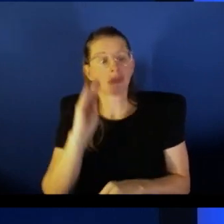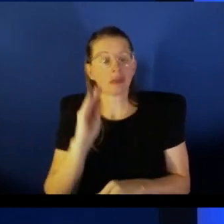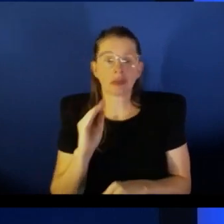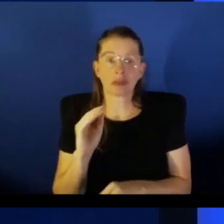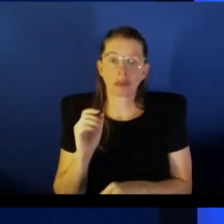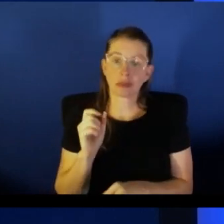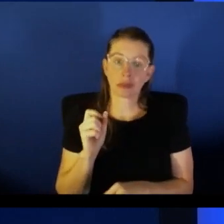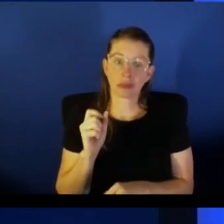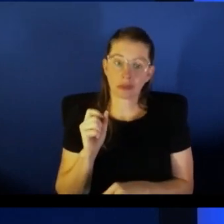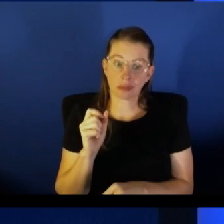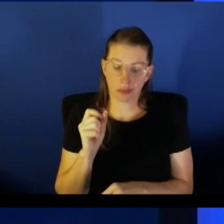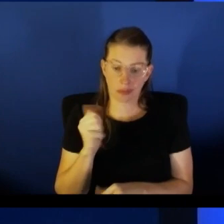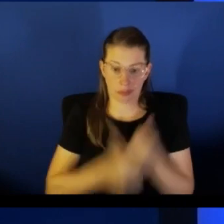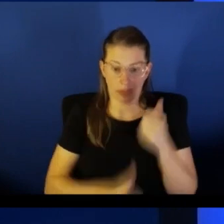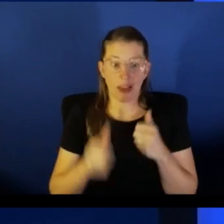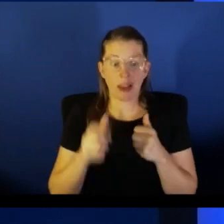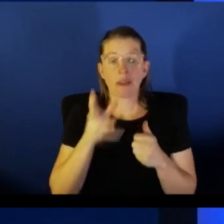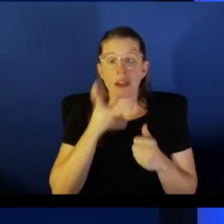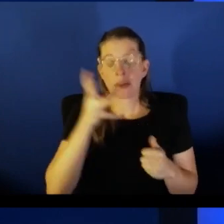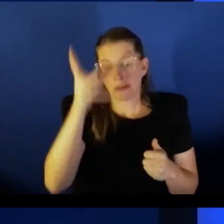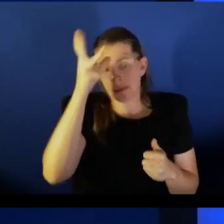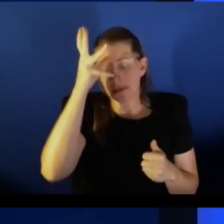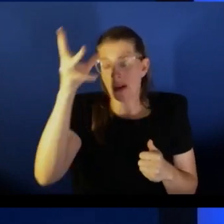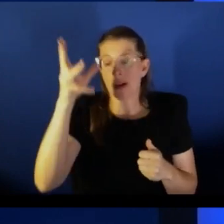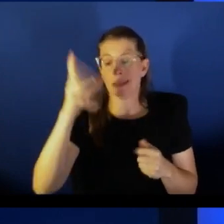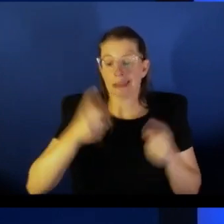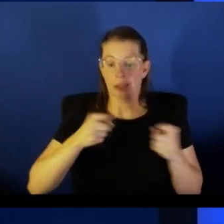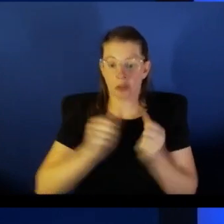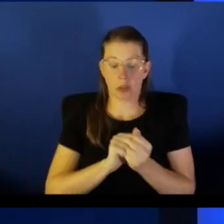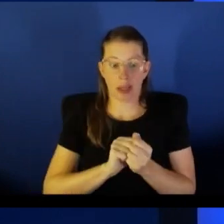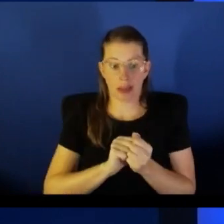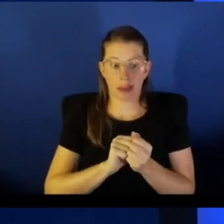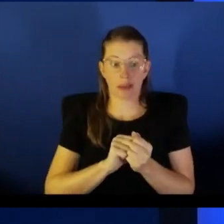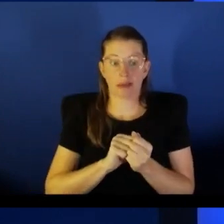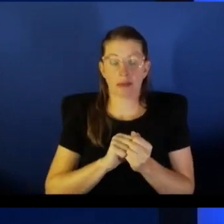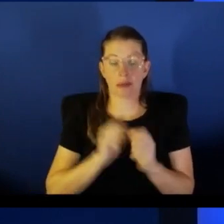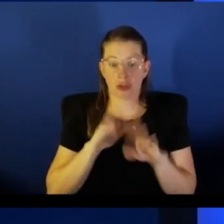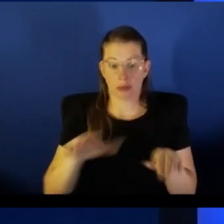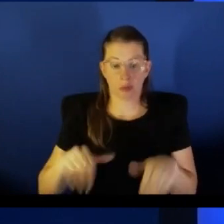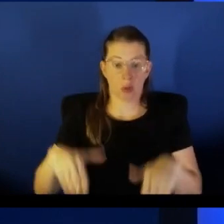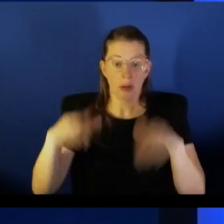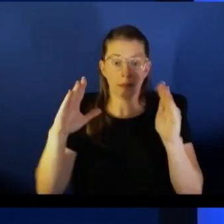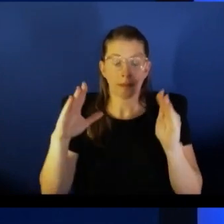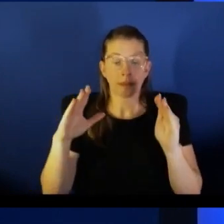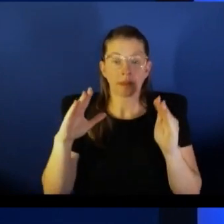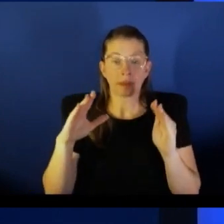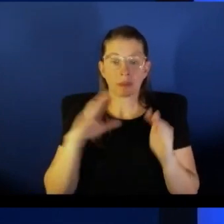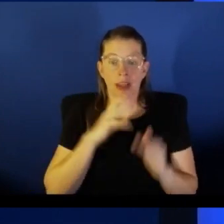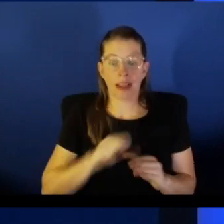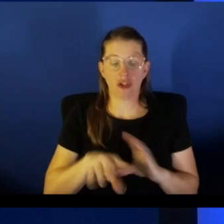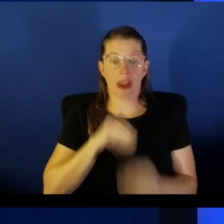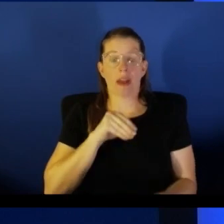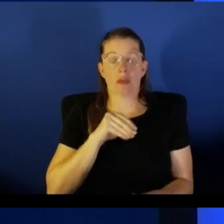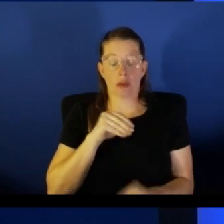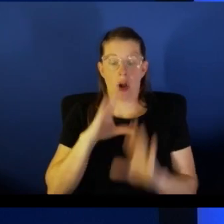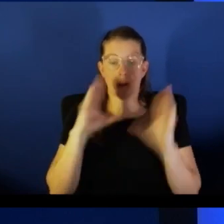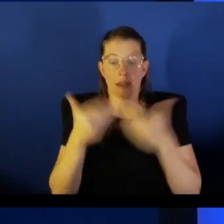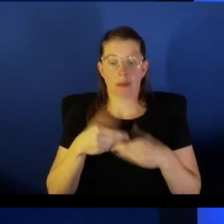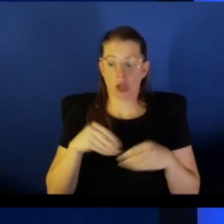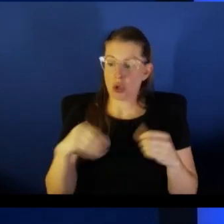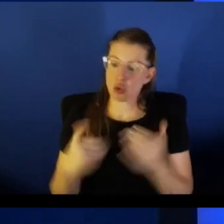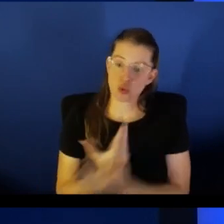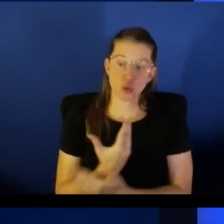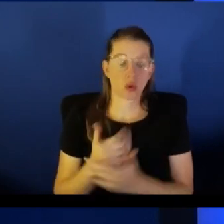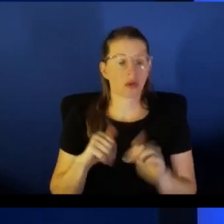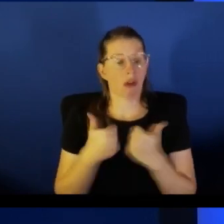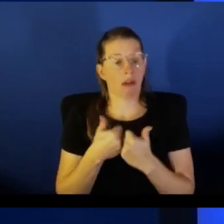as their child grows up, aging out of their pediatric care. But for children with autism, it creates an entirely new set of challenges.